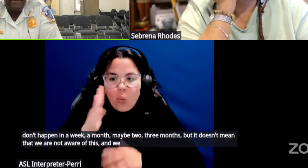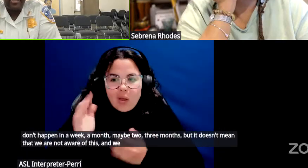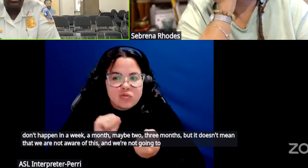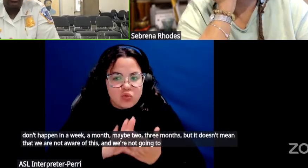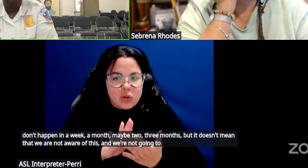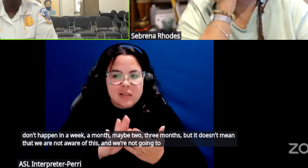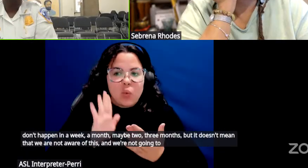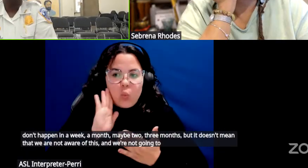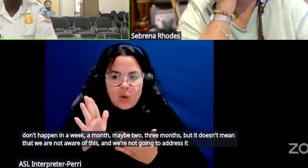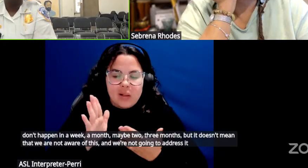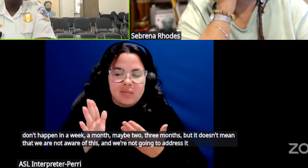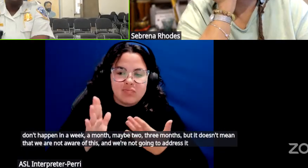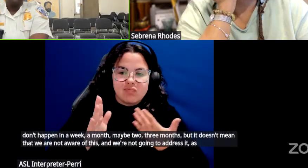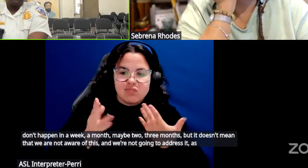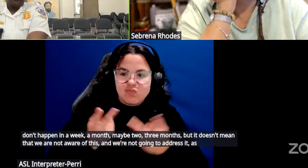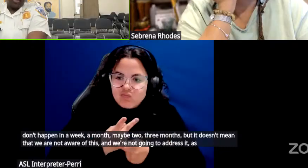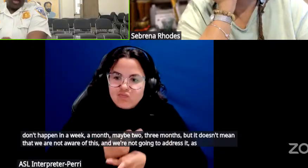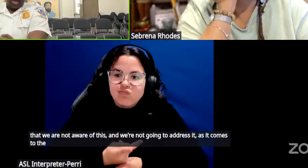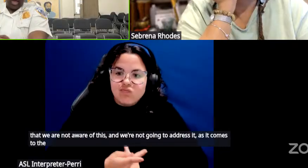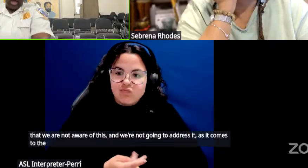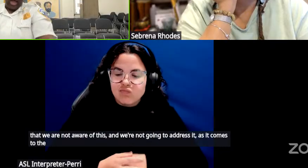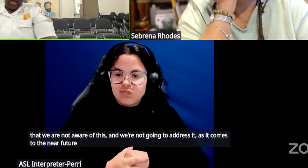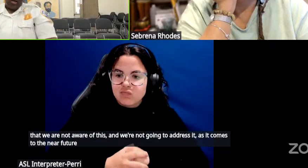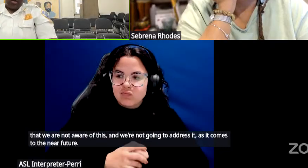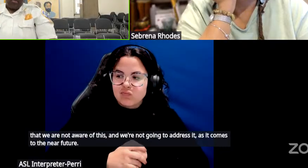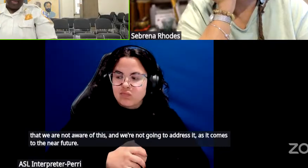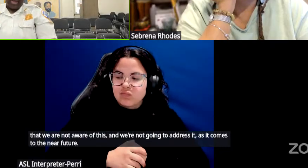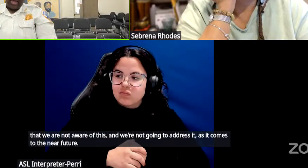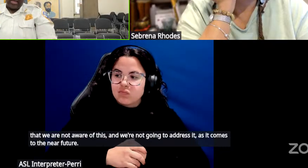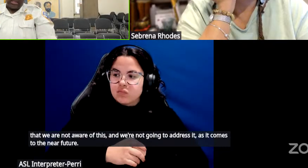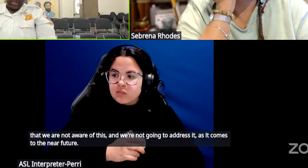it as it comes to the near future.